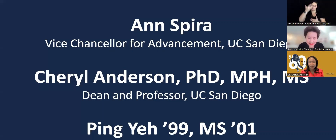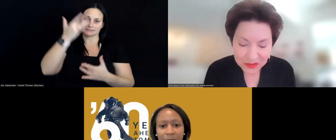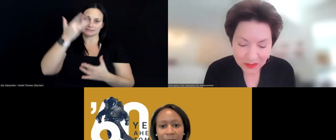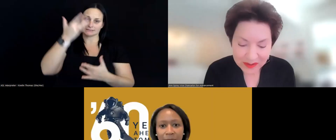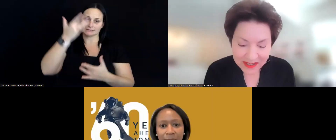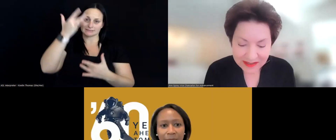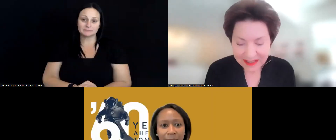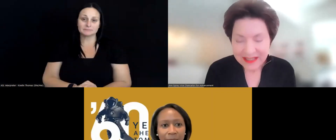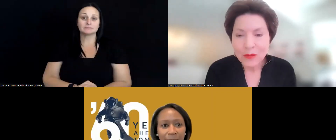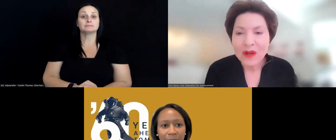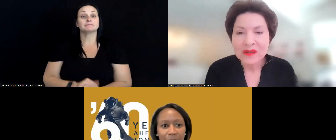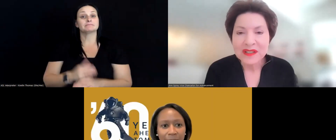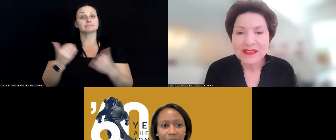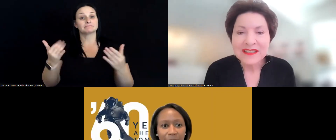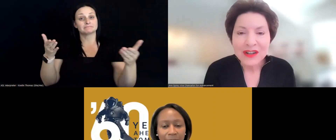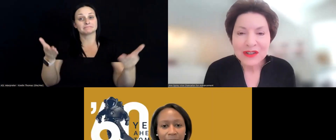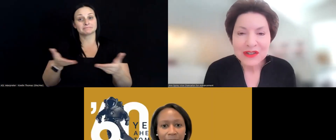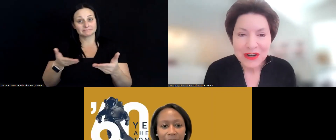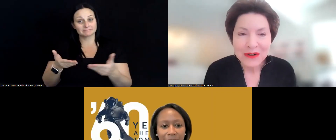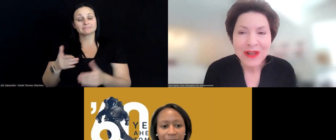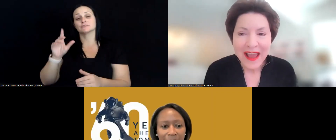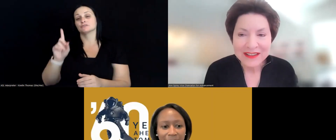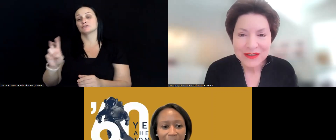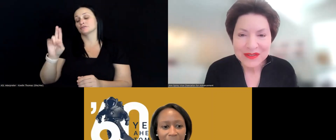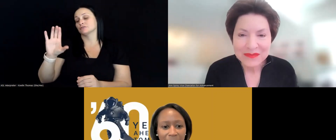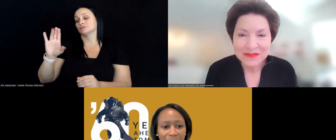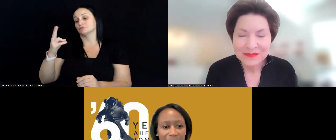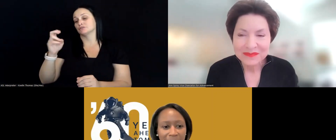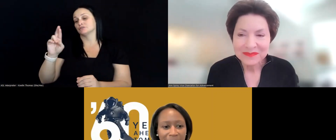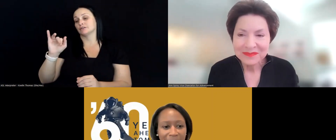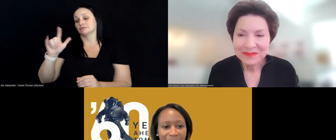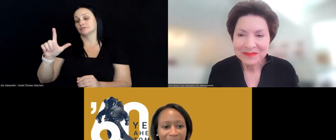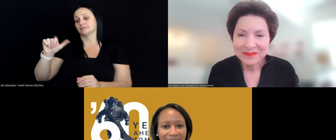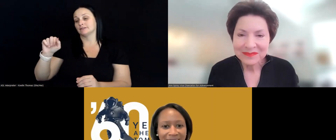Please join me in welcoming Dr. Cheryl Anderson.